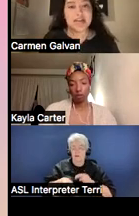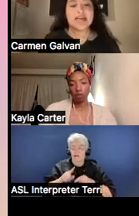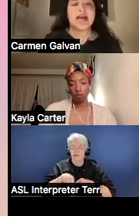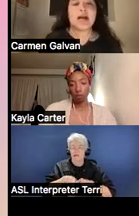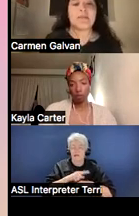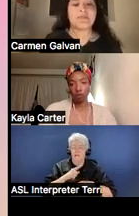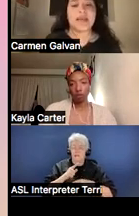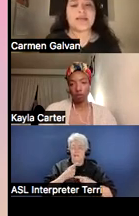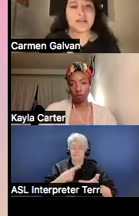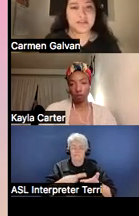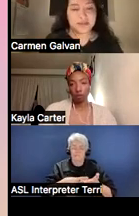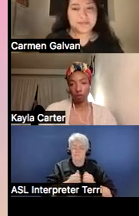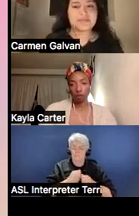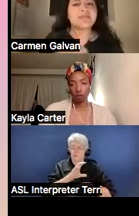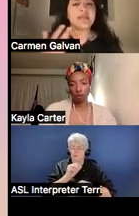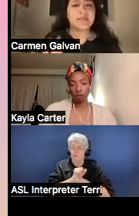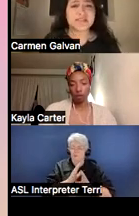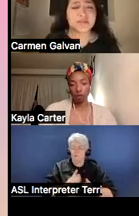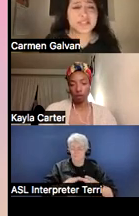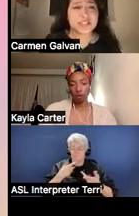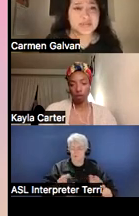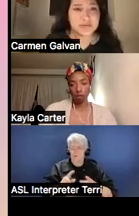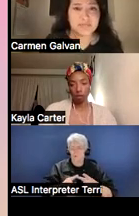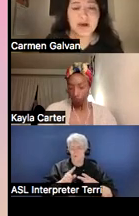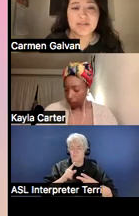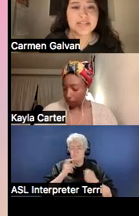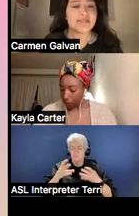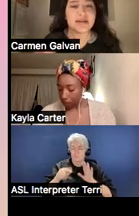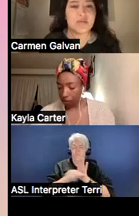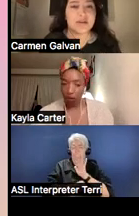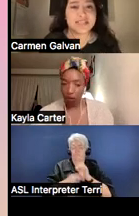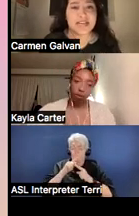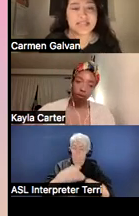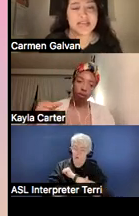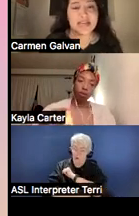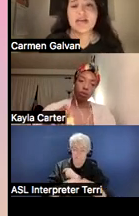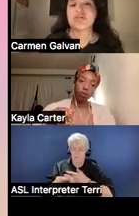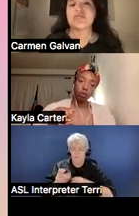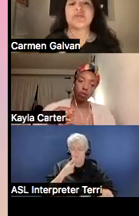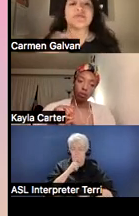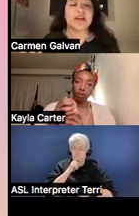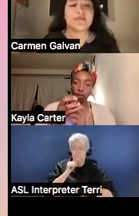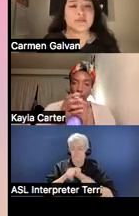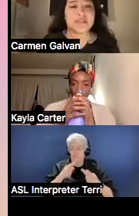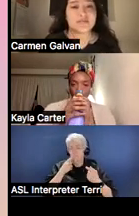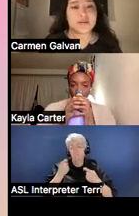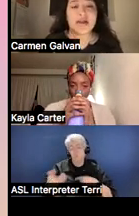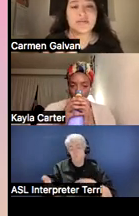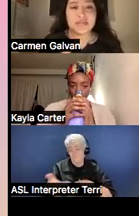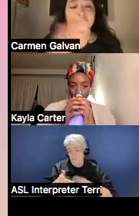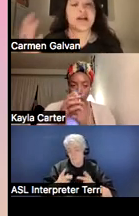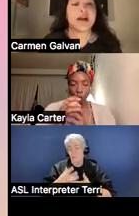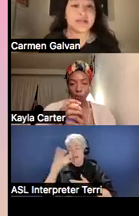scary. And they might feel, because there's so much stigma around poverty, they might not want to say anything. So if you invite folks out